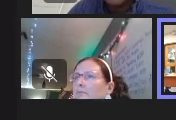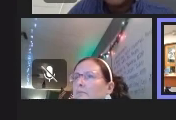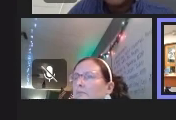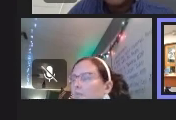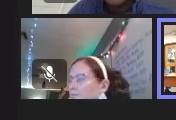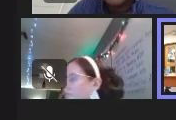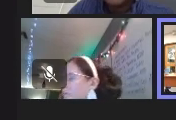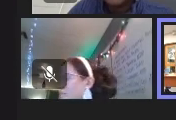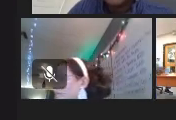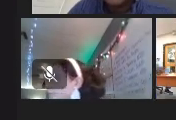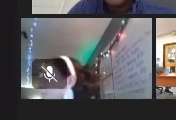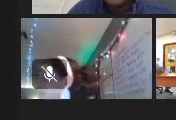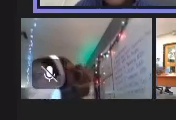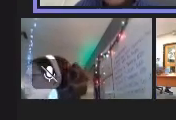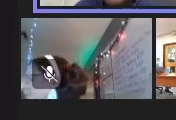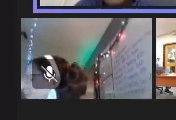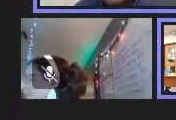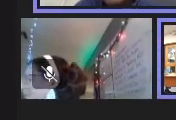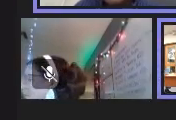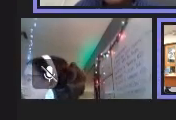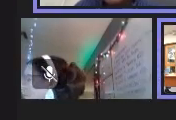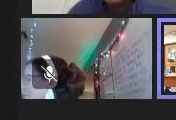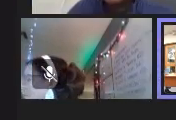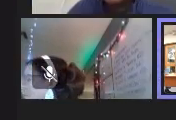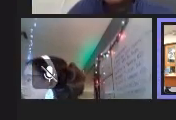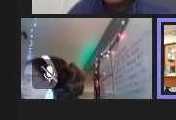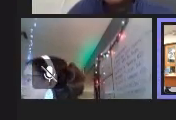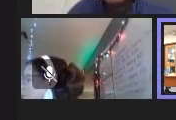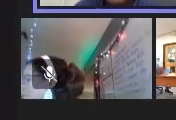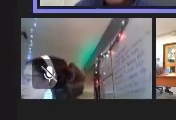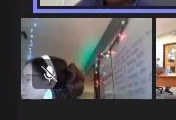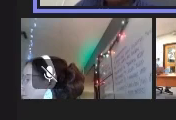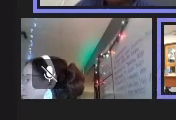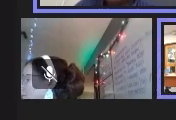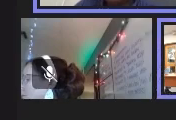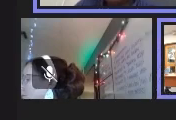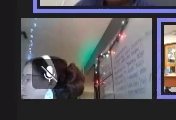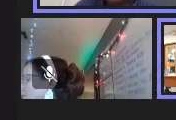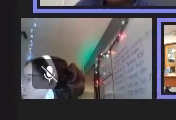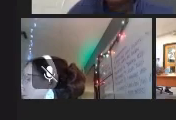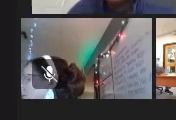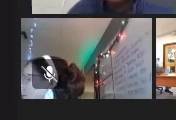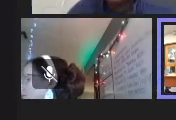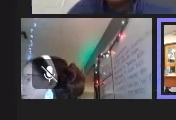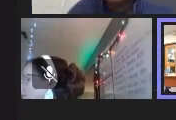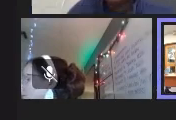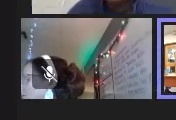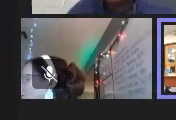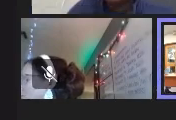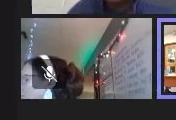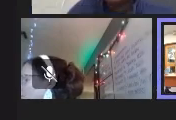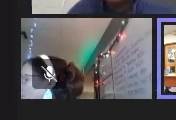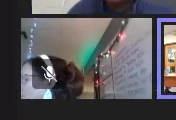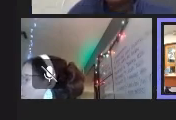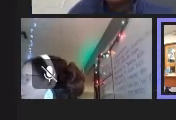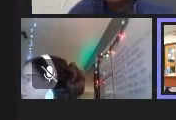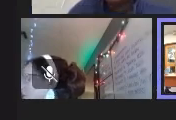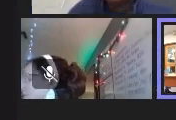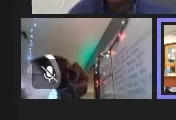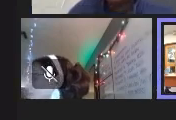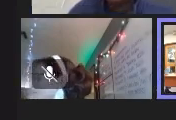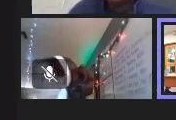assessment released items? From this year? Yes. No, ma'am. Well, we, on